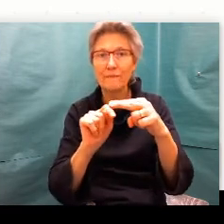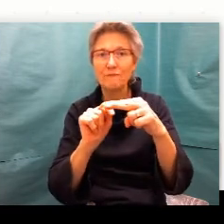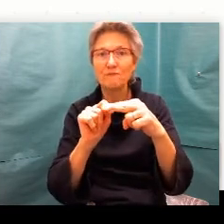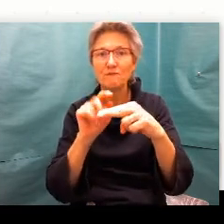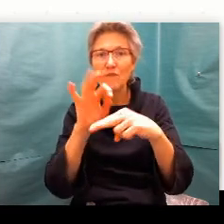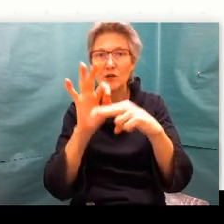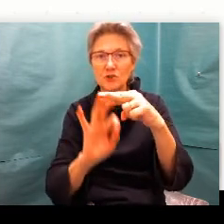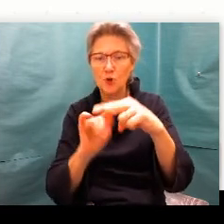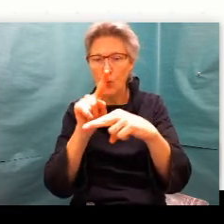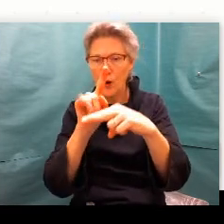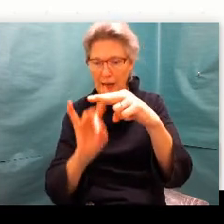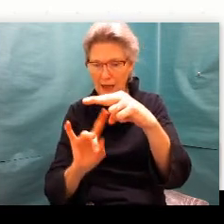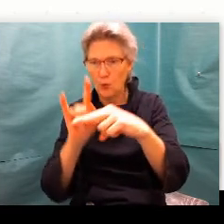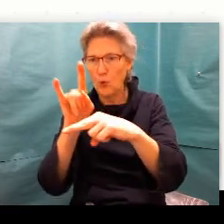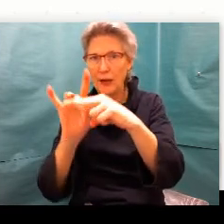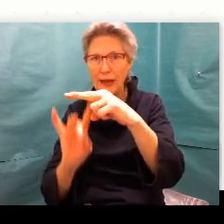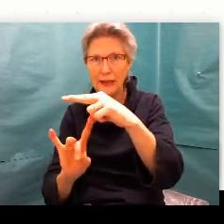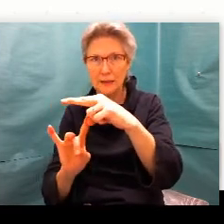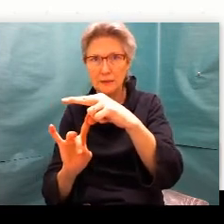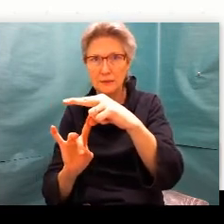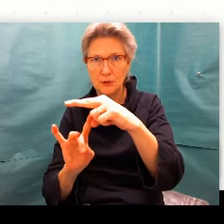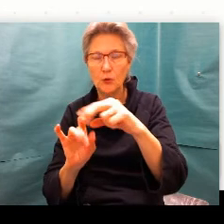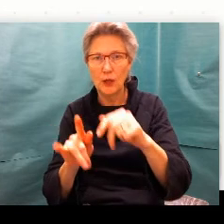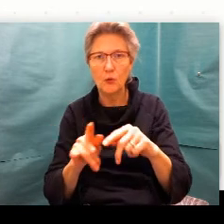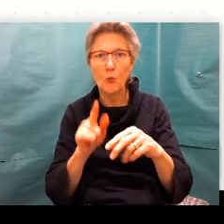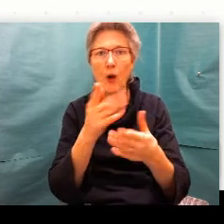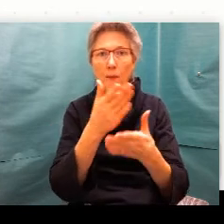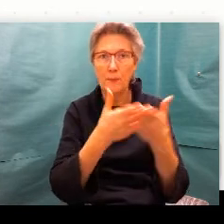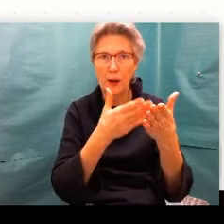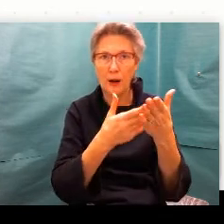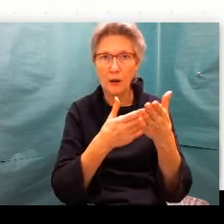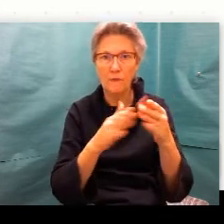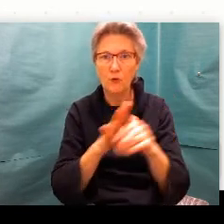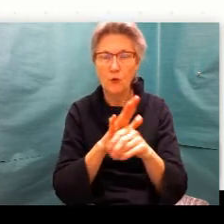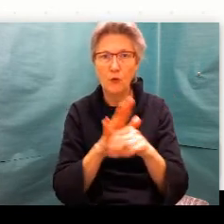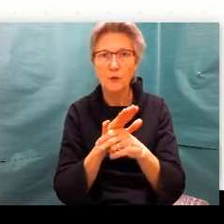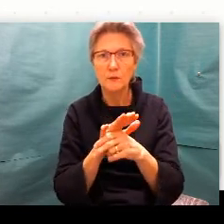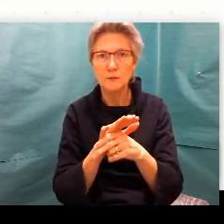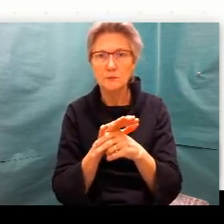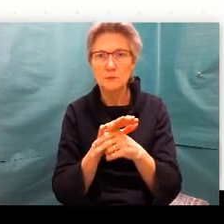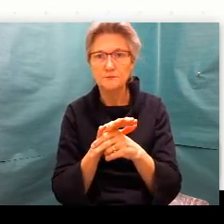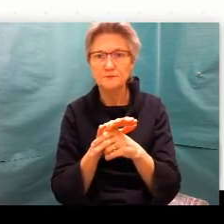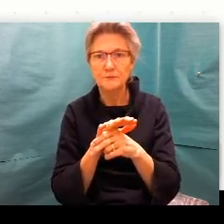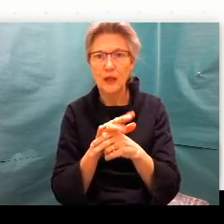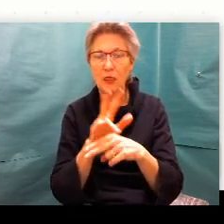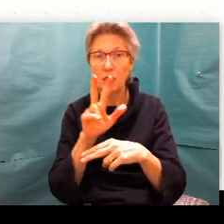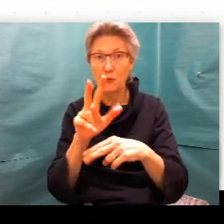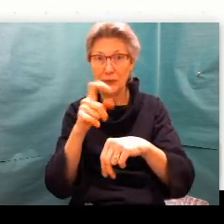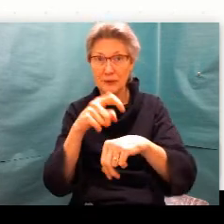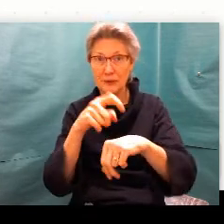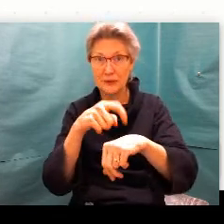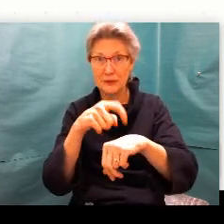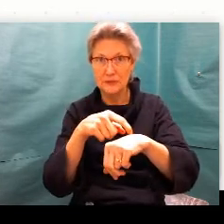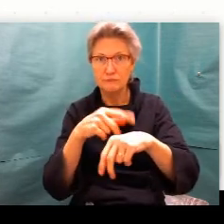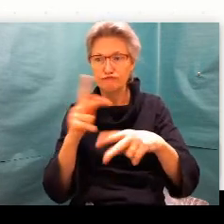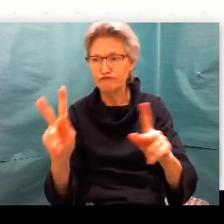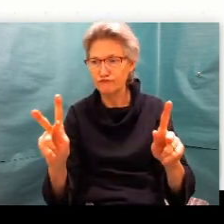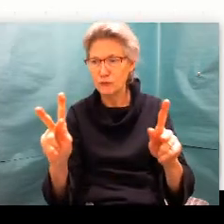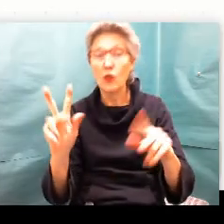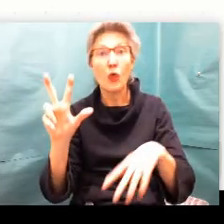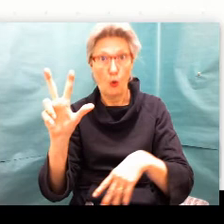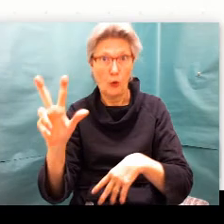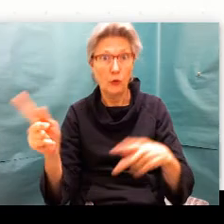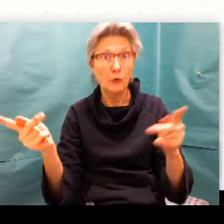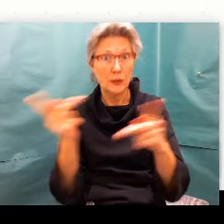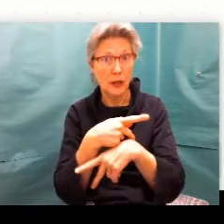1 part of the whole. So I know that I filled it 3 times to get my total of 3/8.